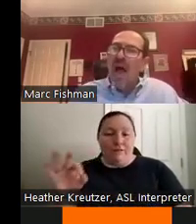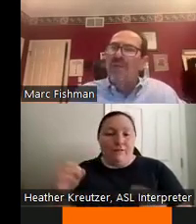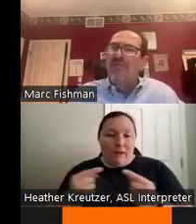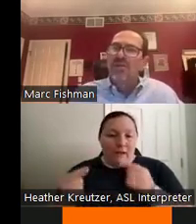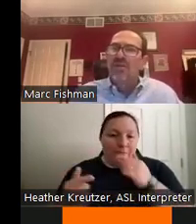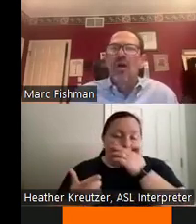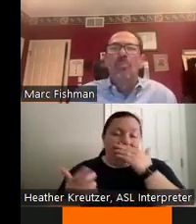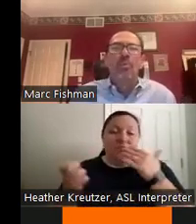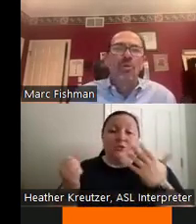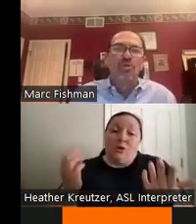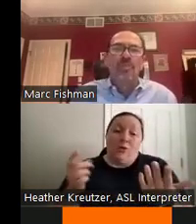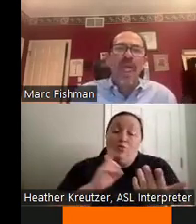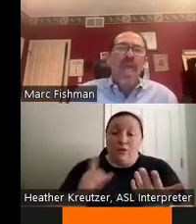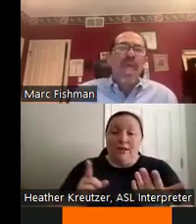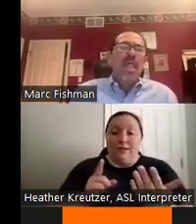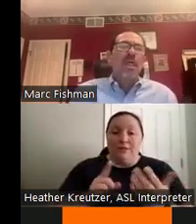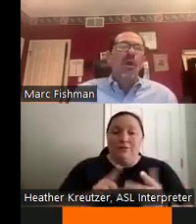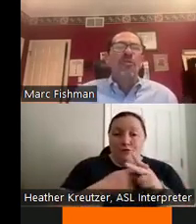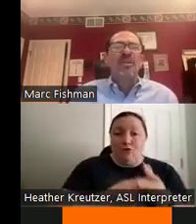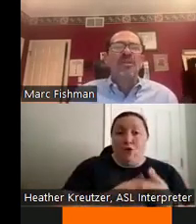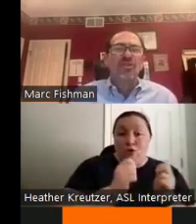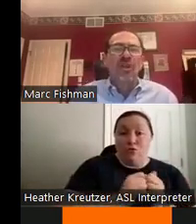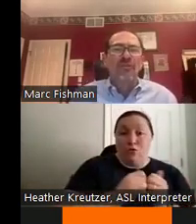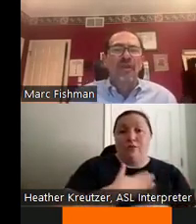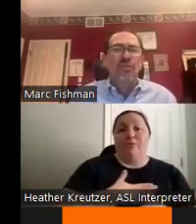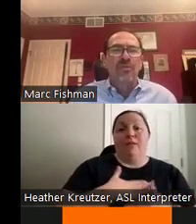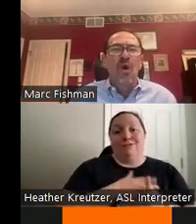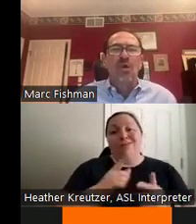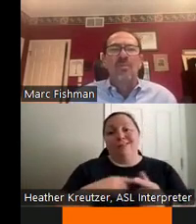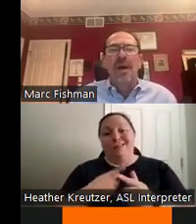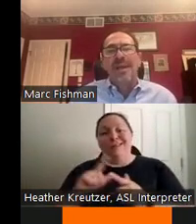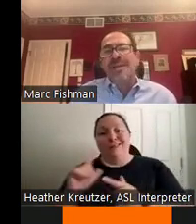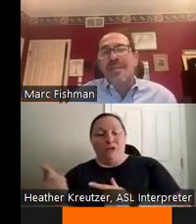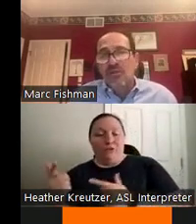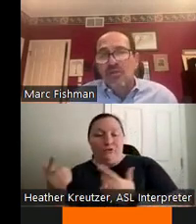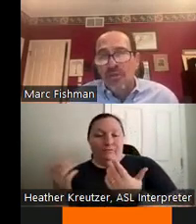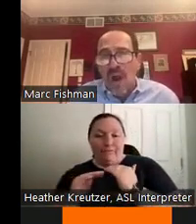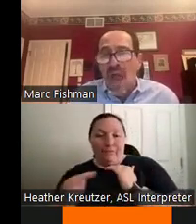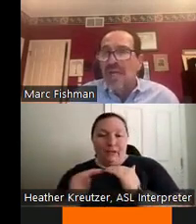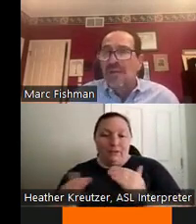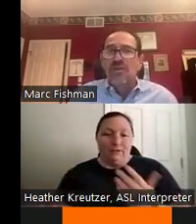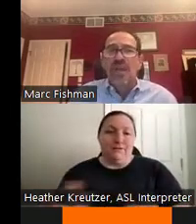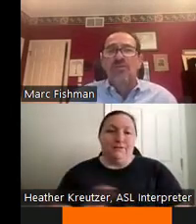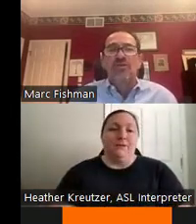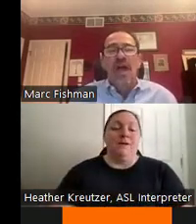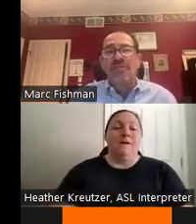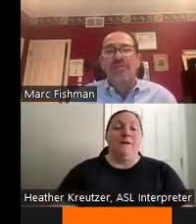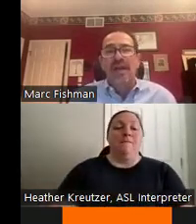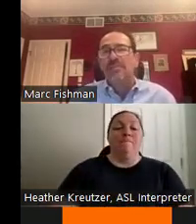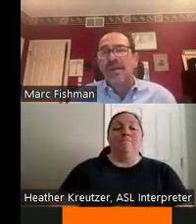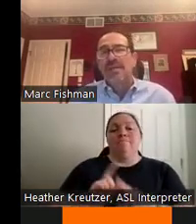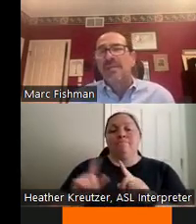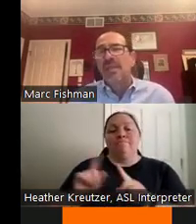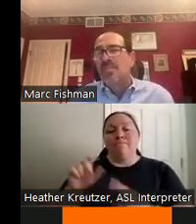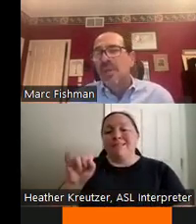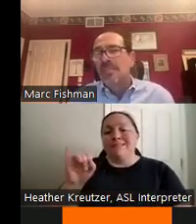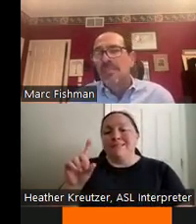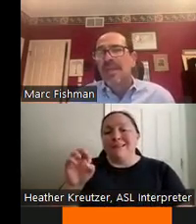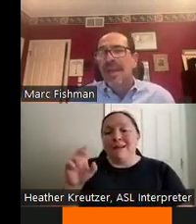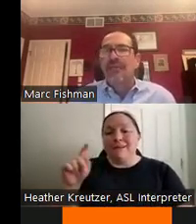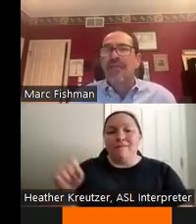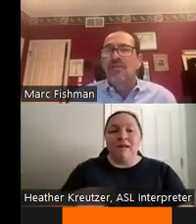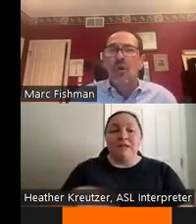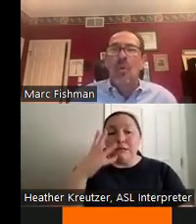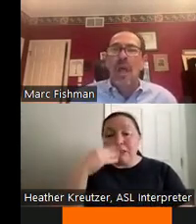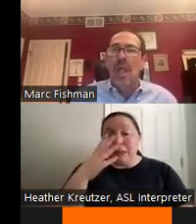interesting, that biphasic approach. There are the medicinal effects we've talked about, and then there's a variety of standard side effects. Make you sleepy,